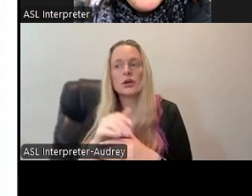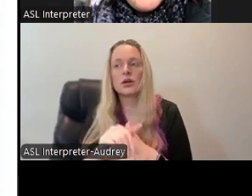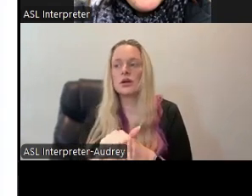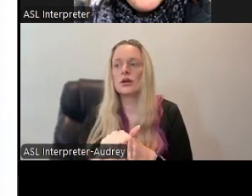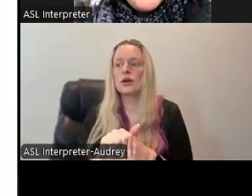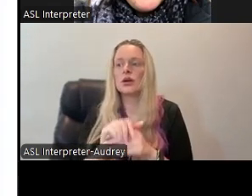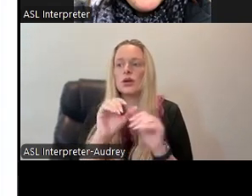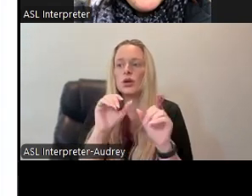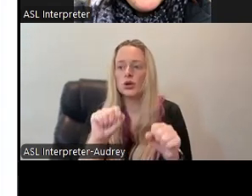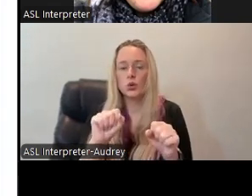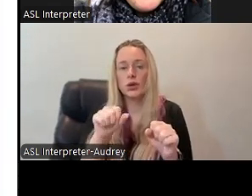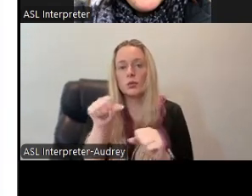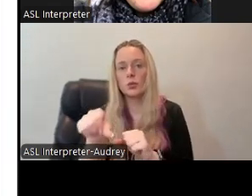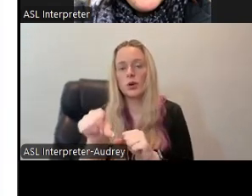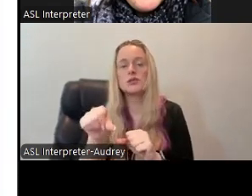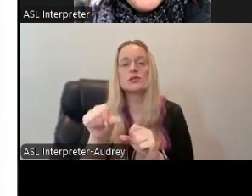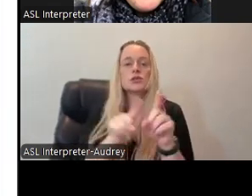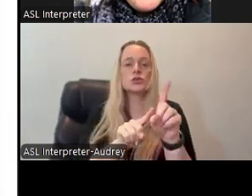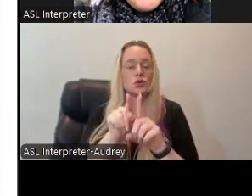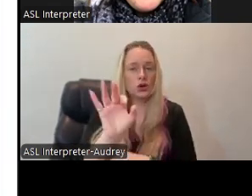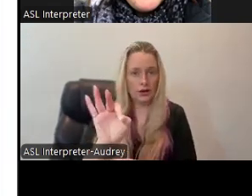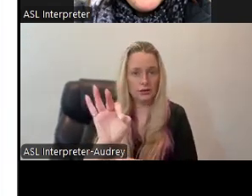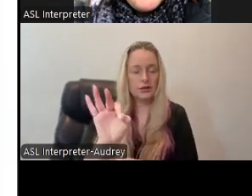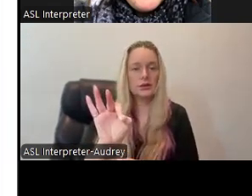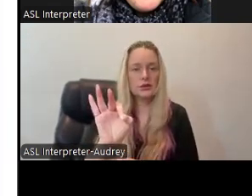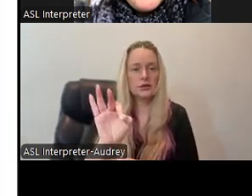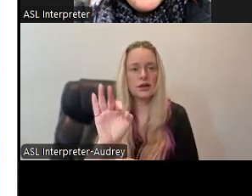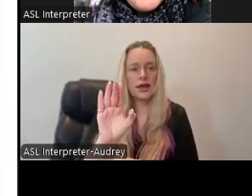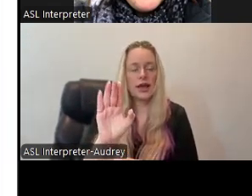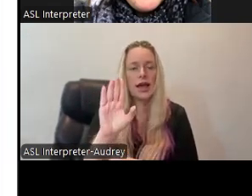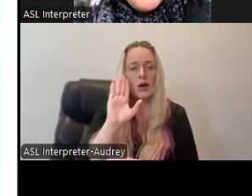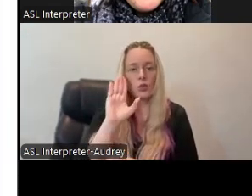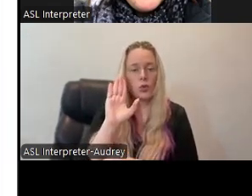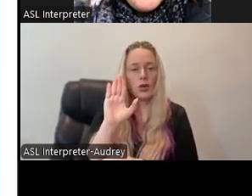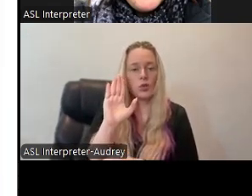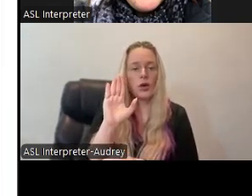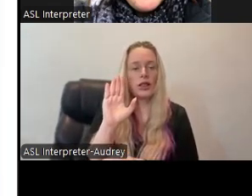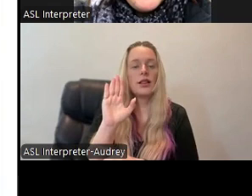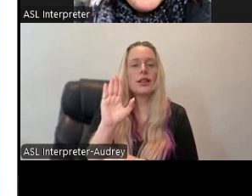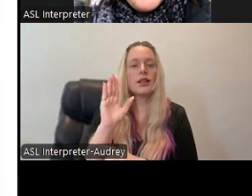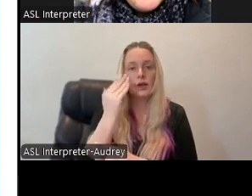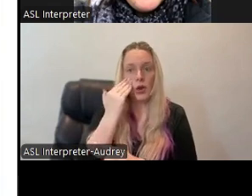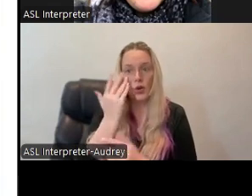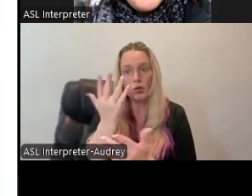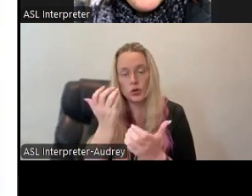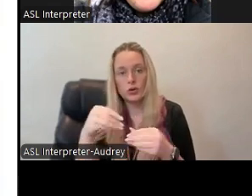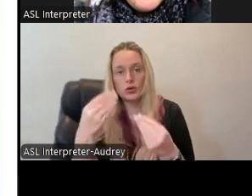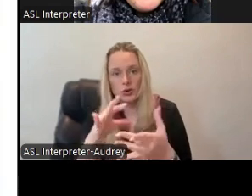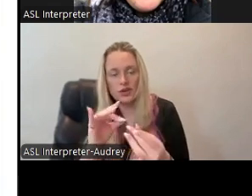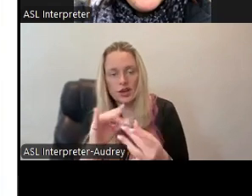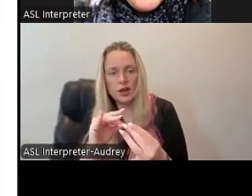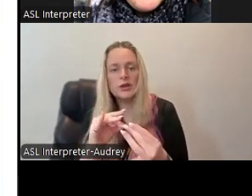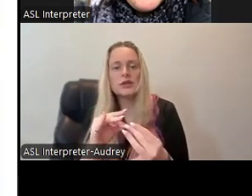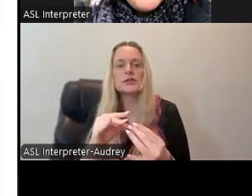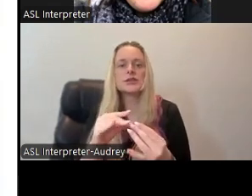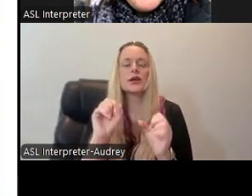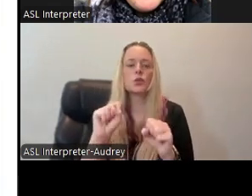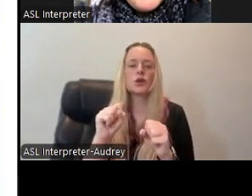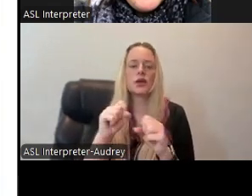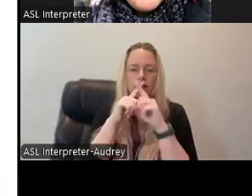you may press *9, and that will similarly give us an indication, and we'll be able to recognize